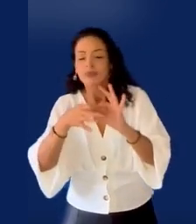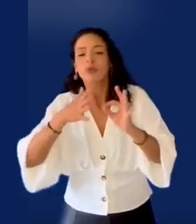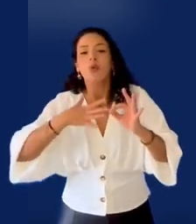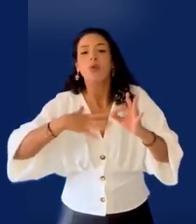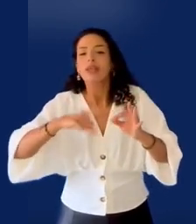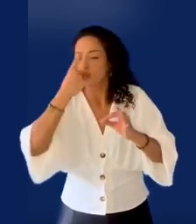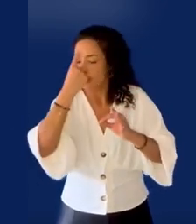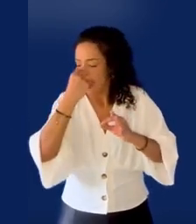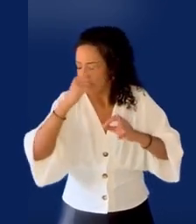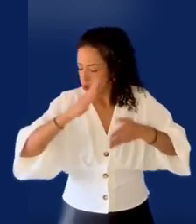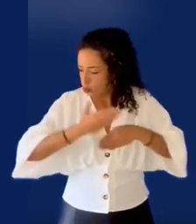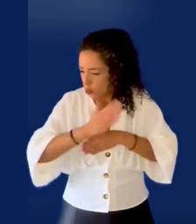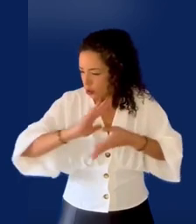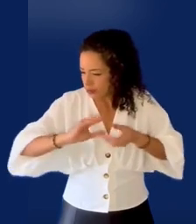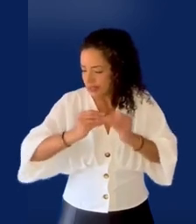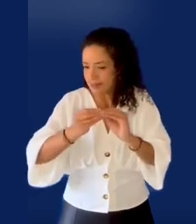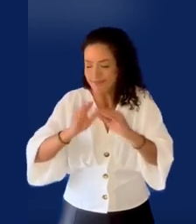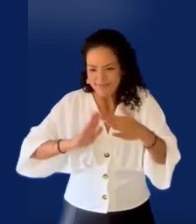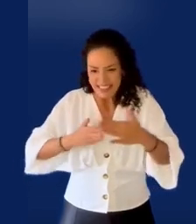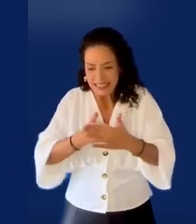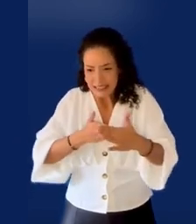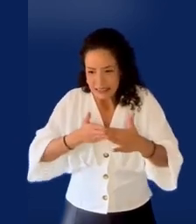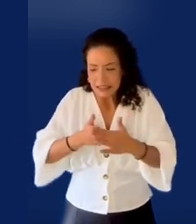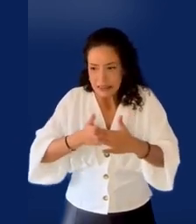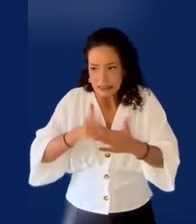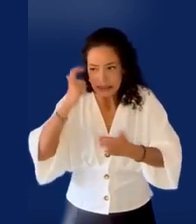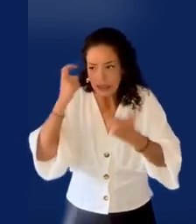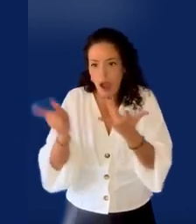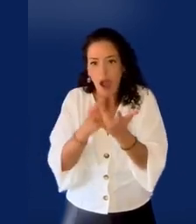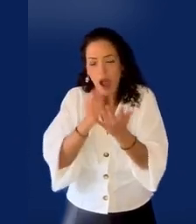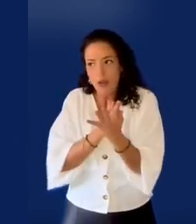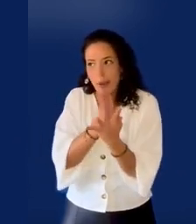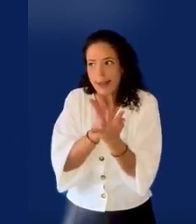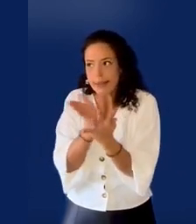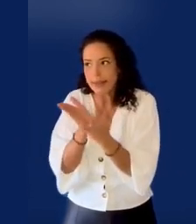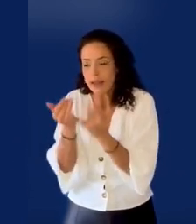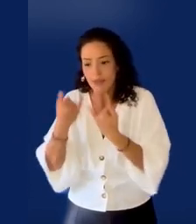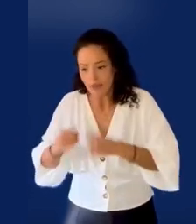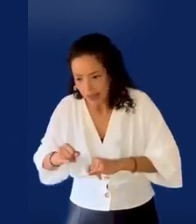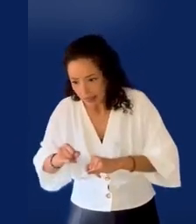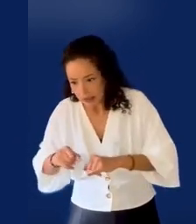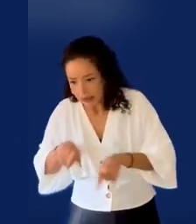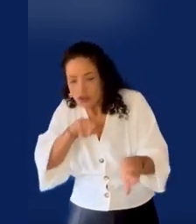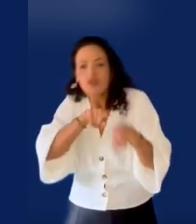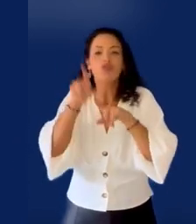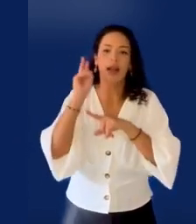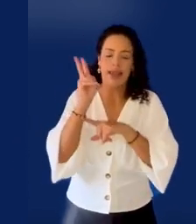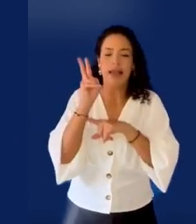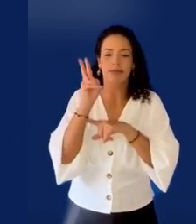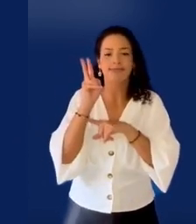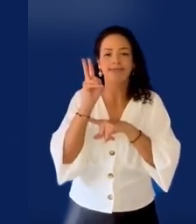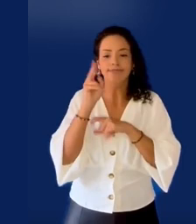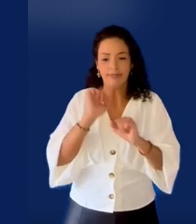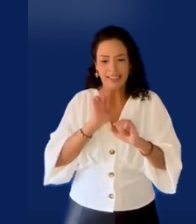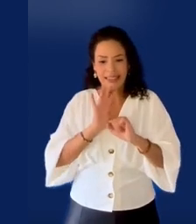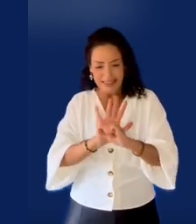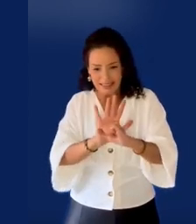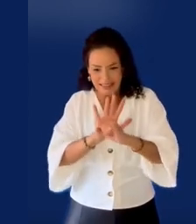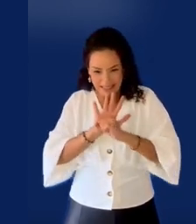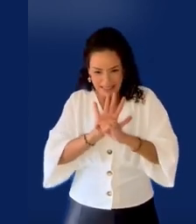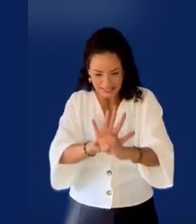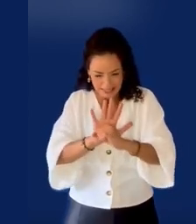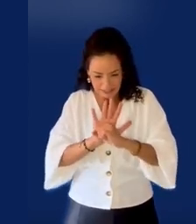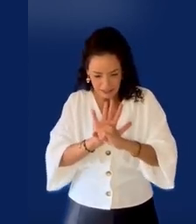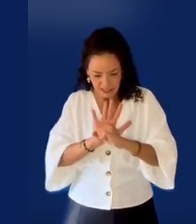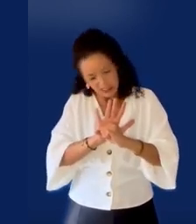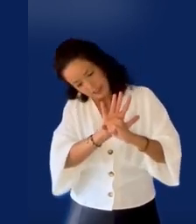creatively, to encounter dead ends and reroute ourselves, to flounder and try again. We must practice beyond the limits which so often constrain our